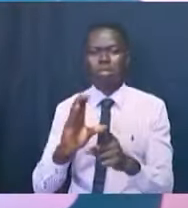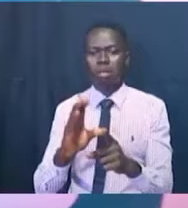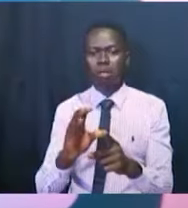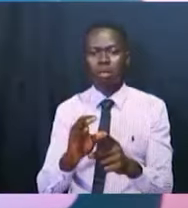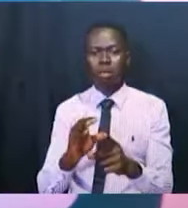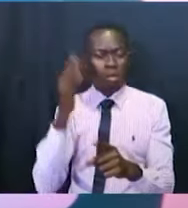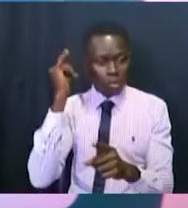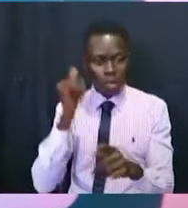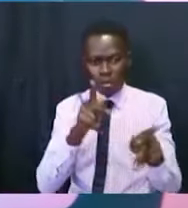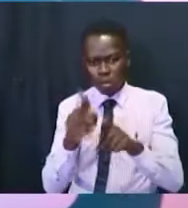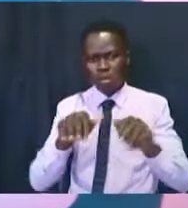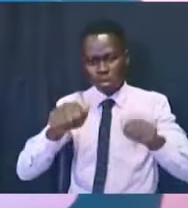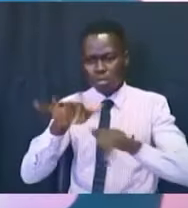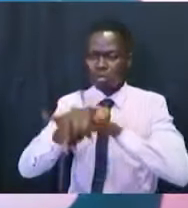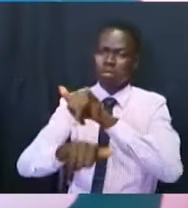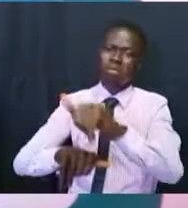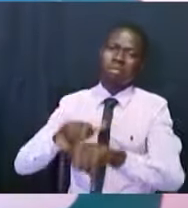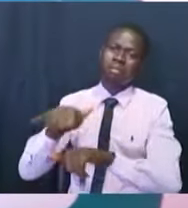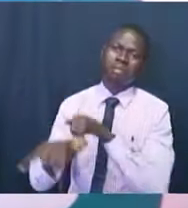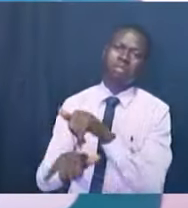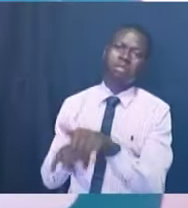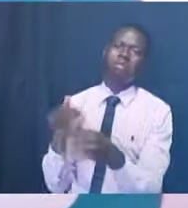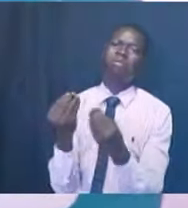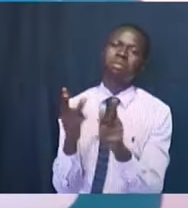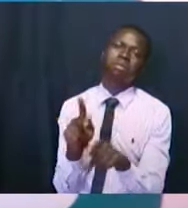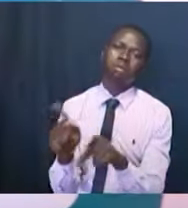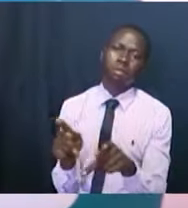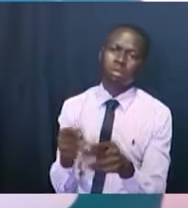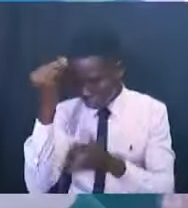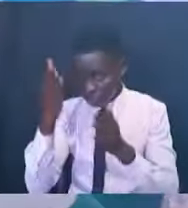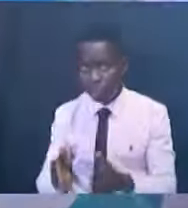many. Now, sit back and let's listen to his prayer.